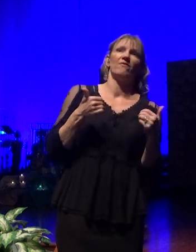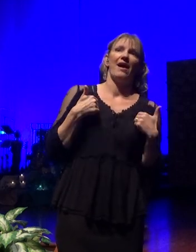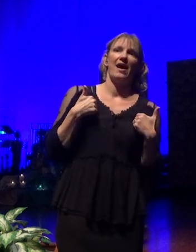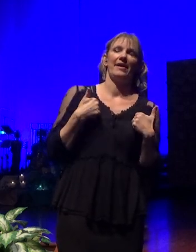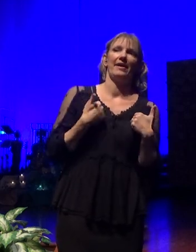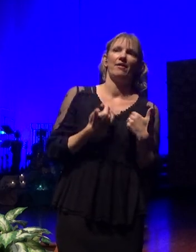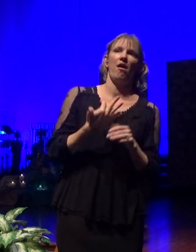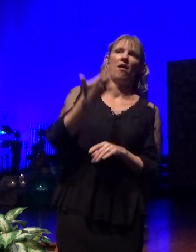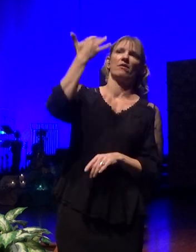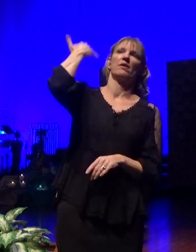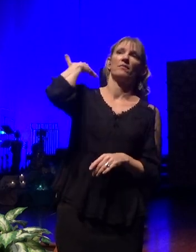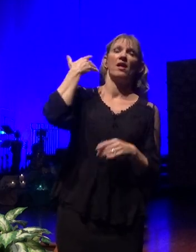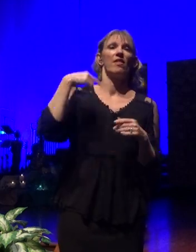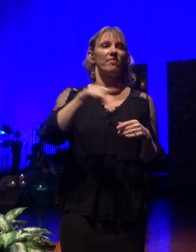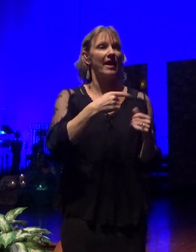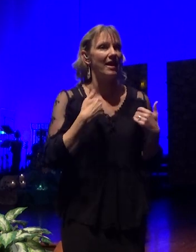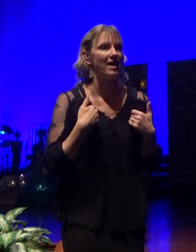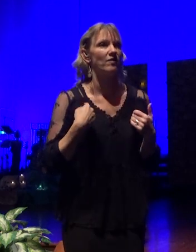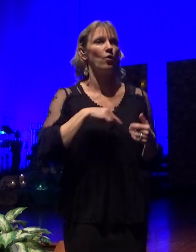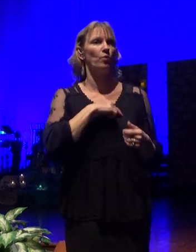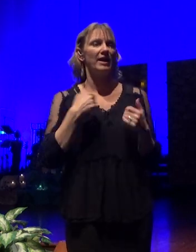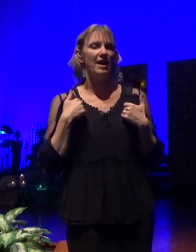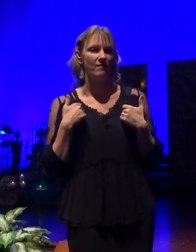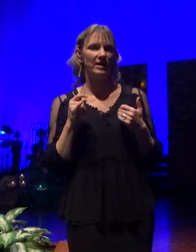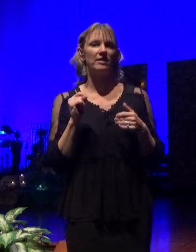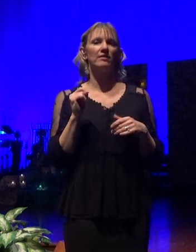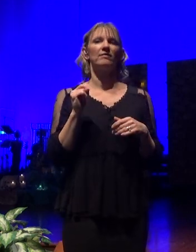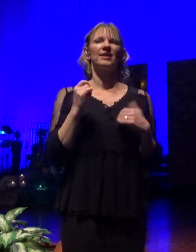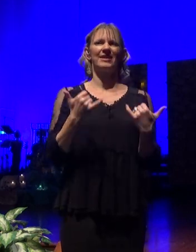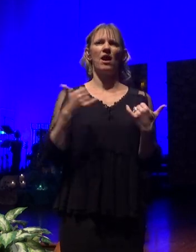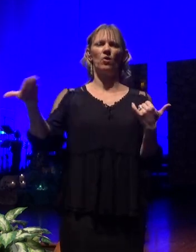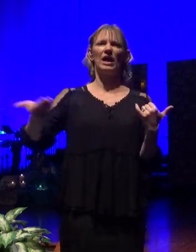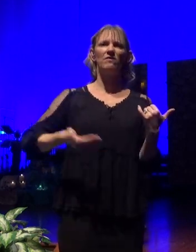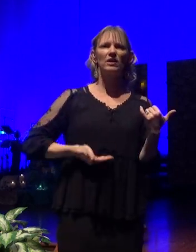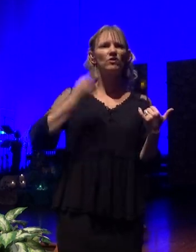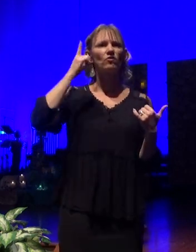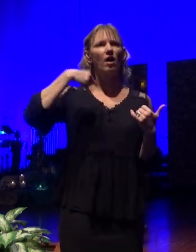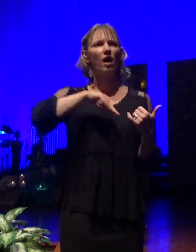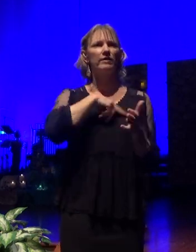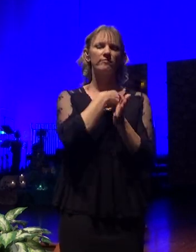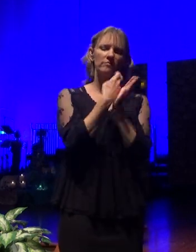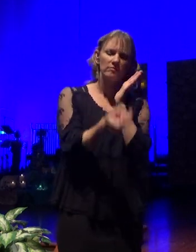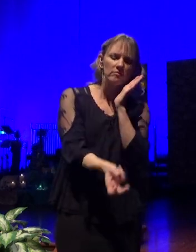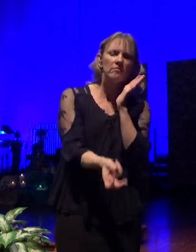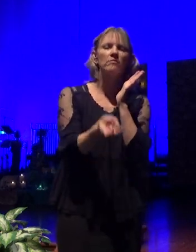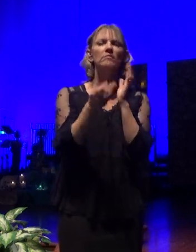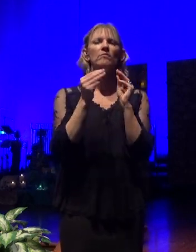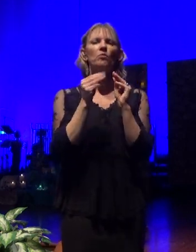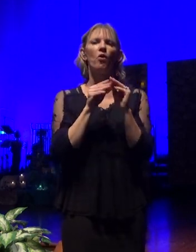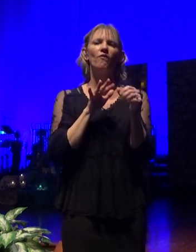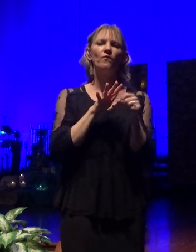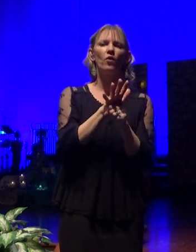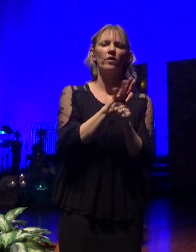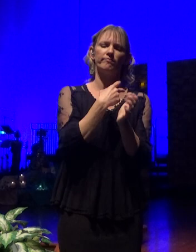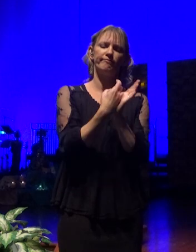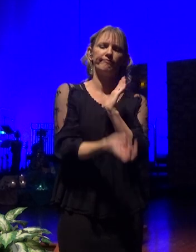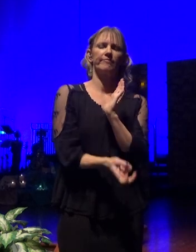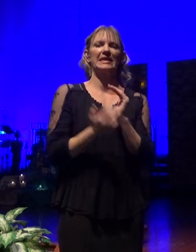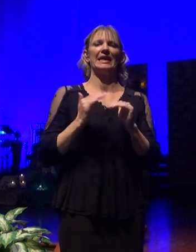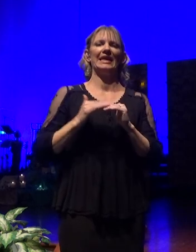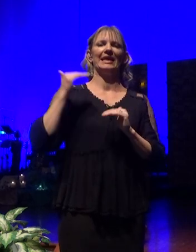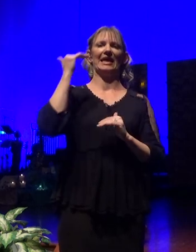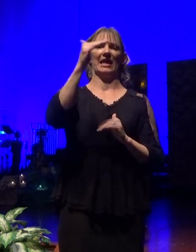got it now. They've got it. We've got it. And this is an invitation for us to step more fully into that infinite flow